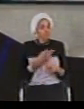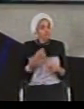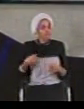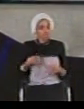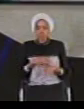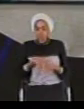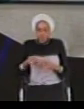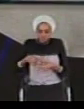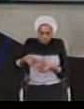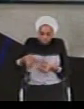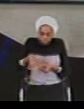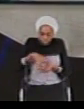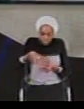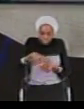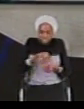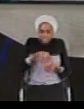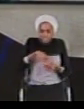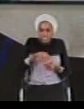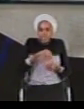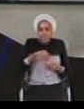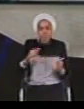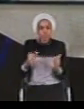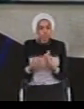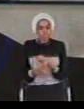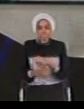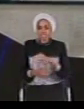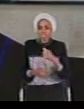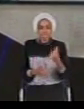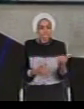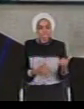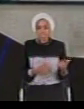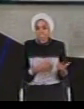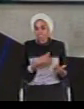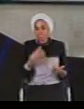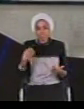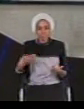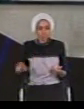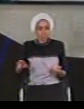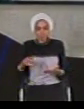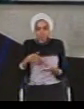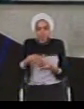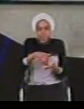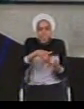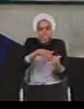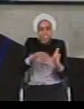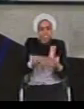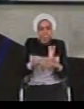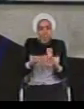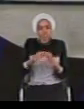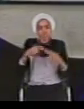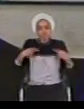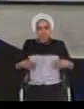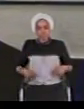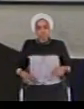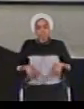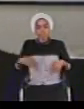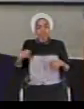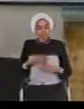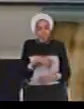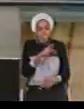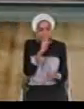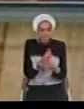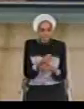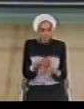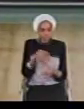mix it with any of the deficiencies of the human life. We preserve it, and then